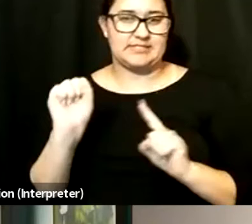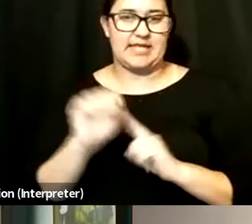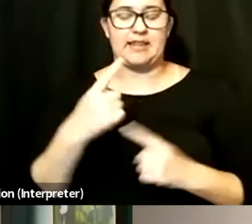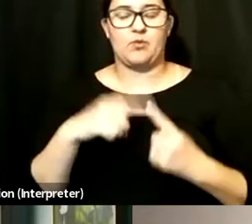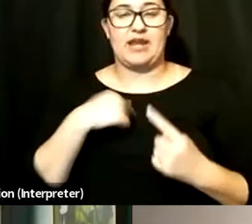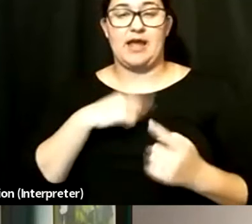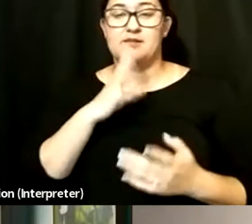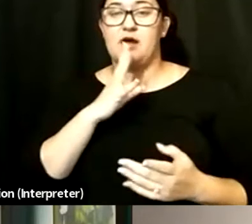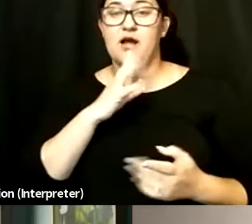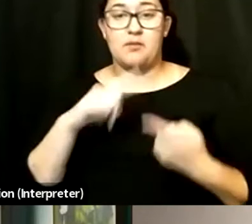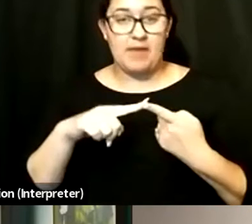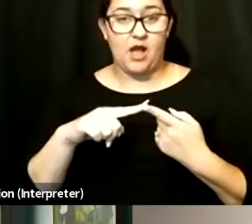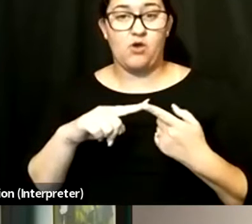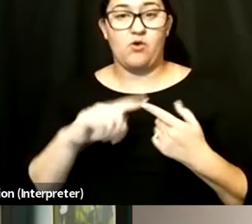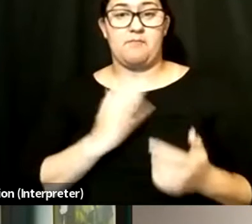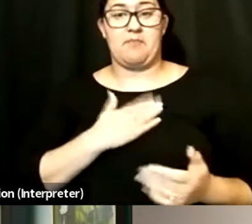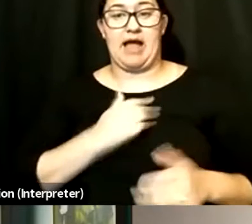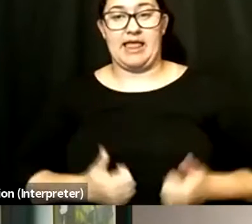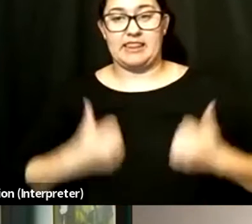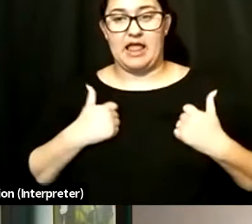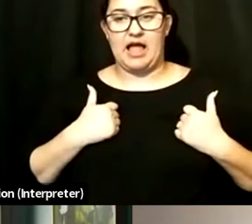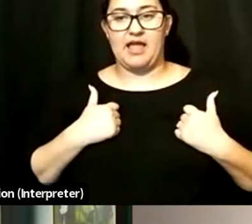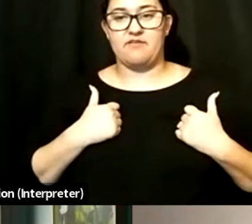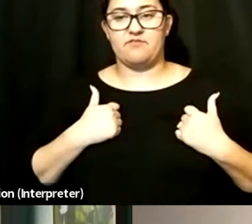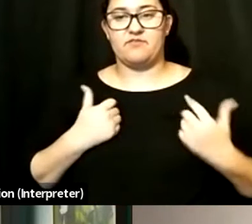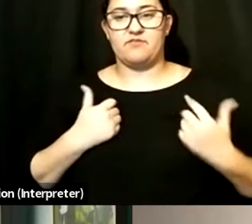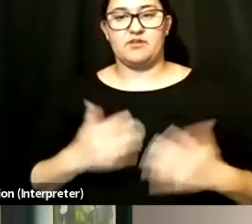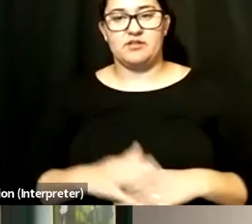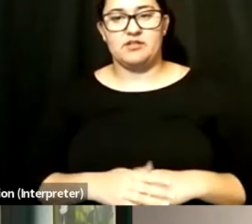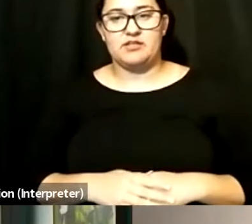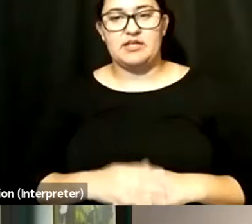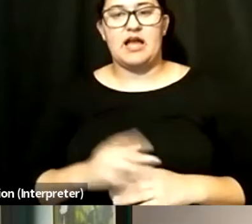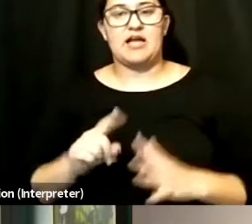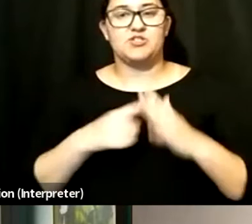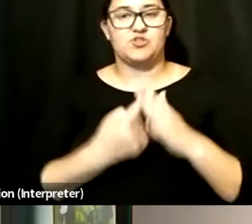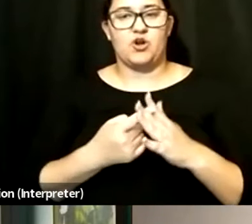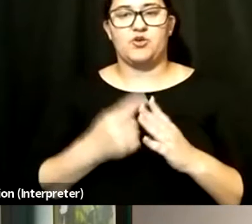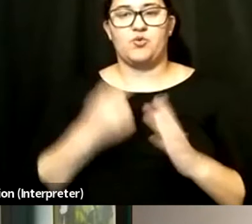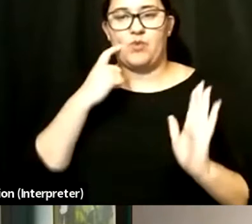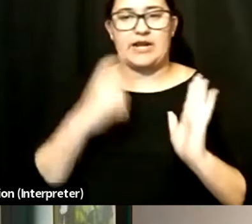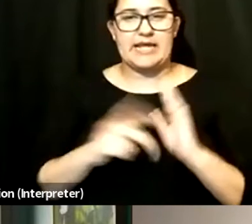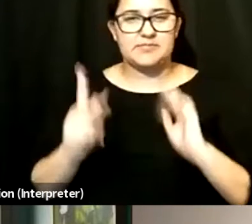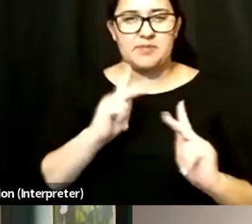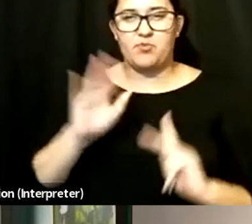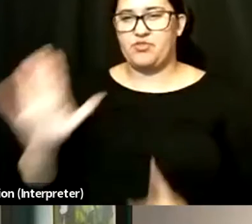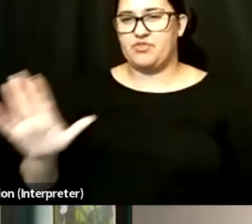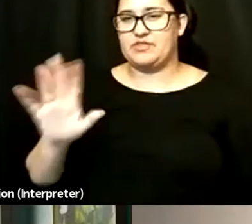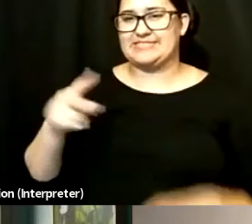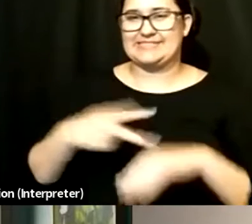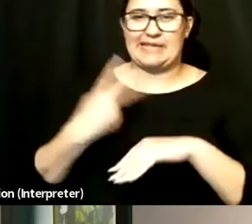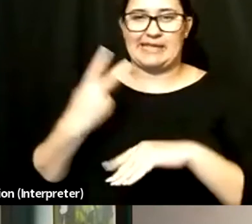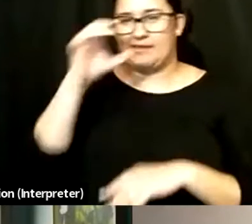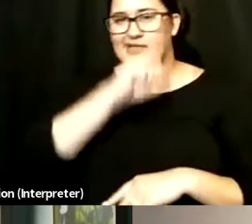I have, a lot of people sort of second guess sort of people's intentionality first and foremost whenever I'm